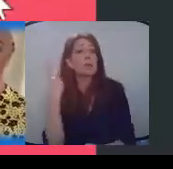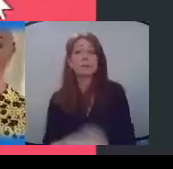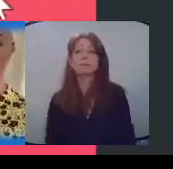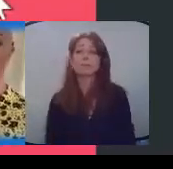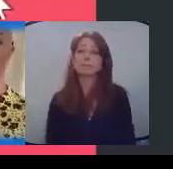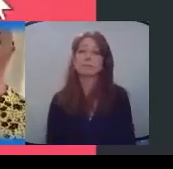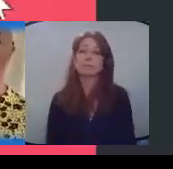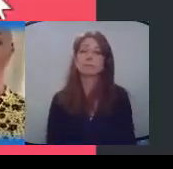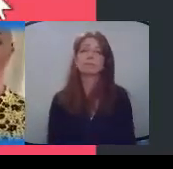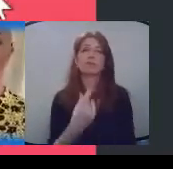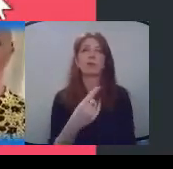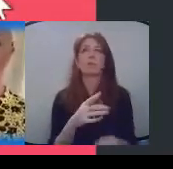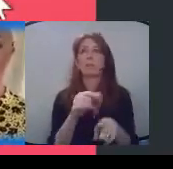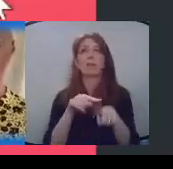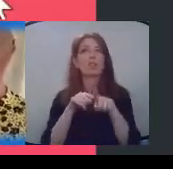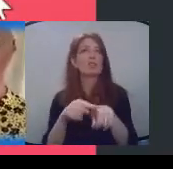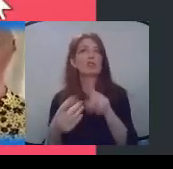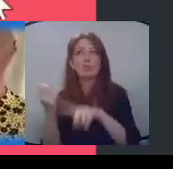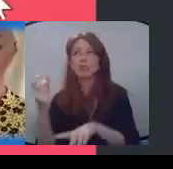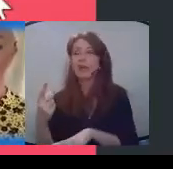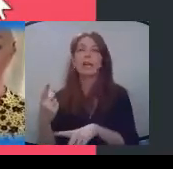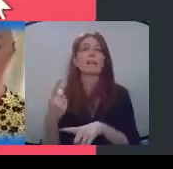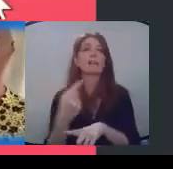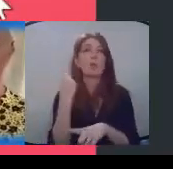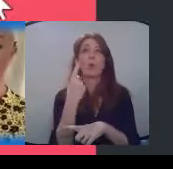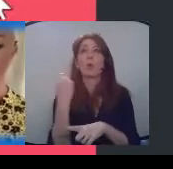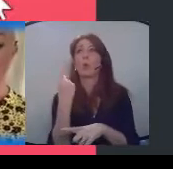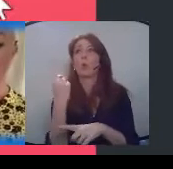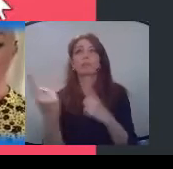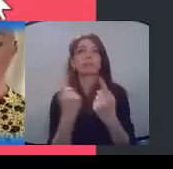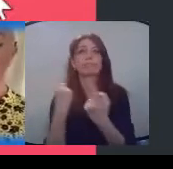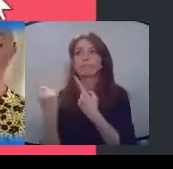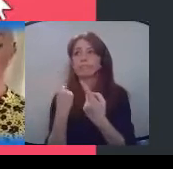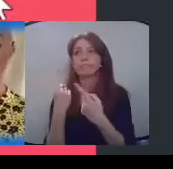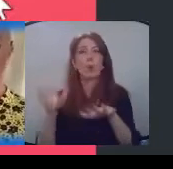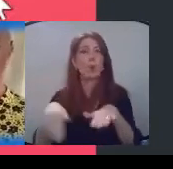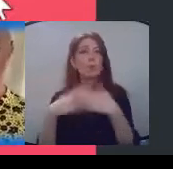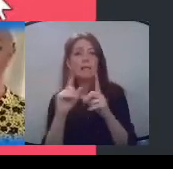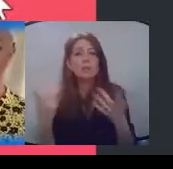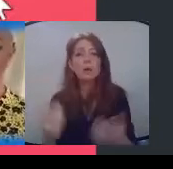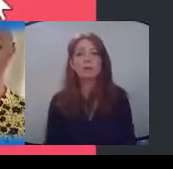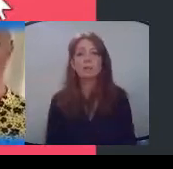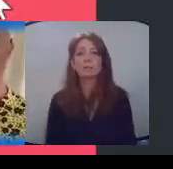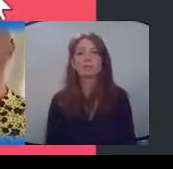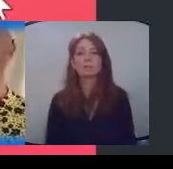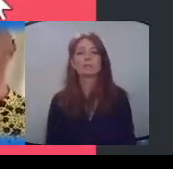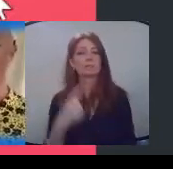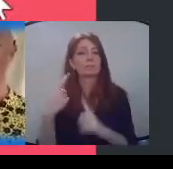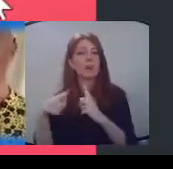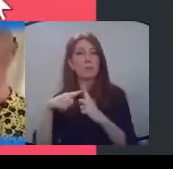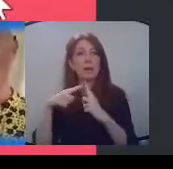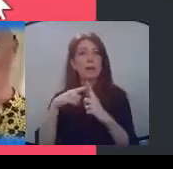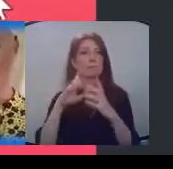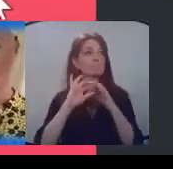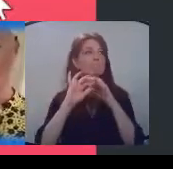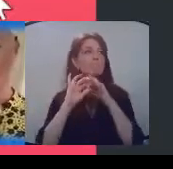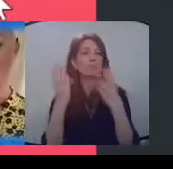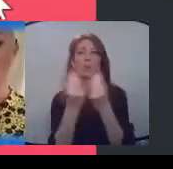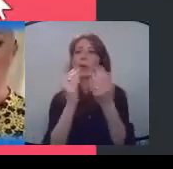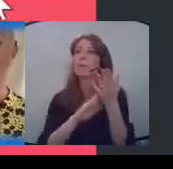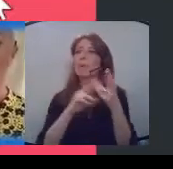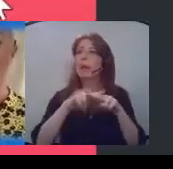trace efforts or, you know, keeping track of who attended, what days. And then you also have the association with a parent or guardian of that kid,